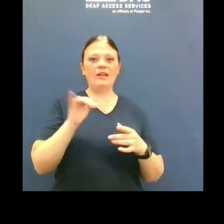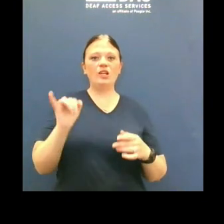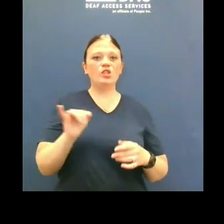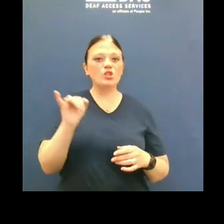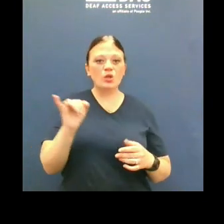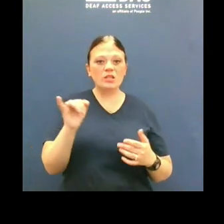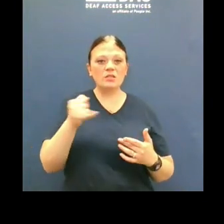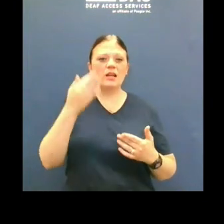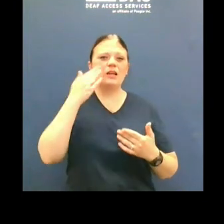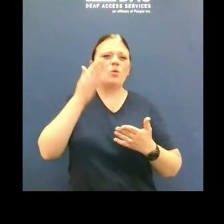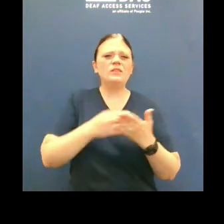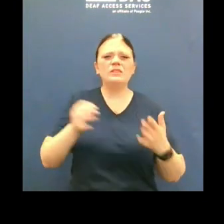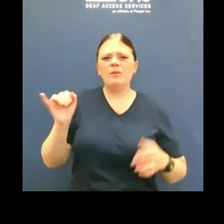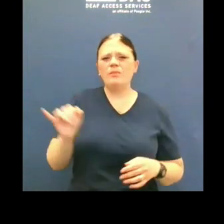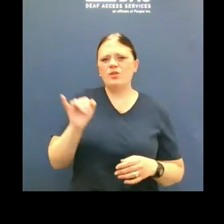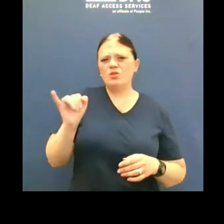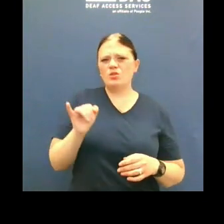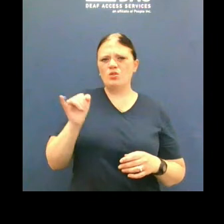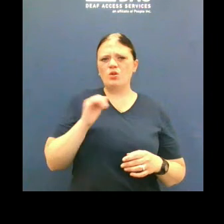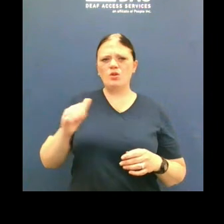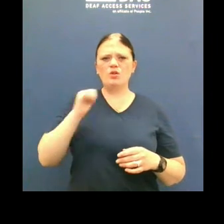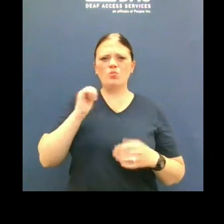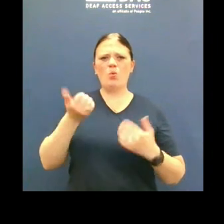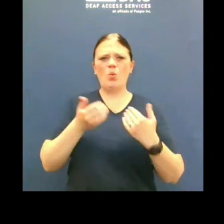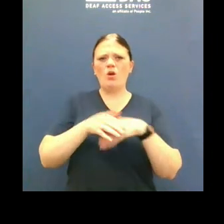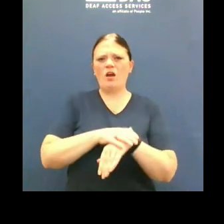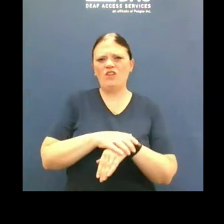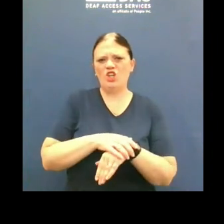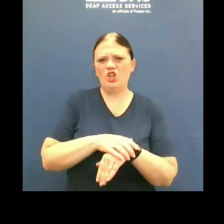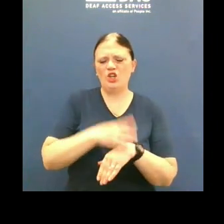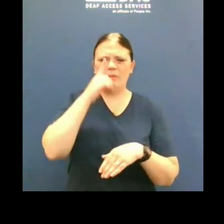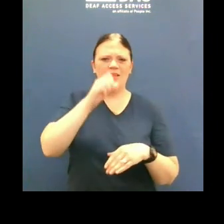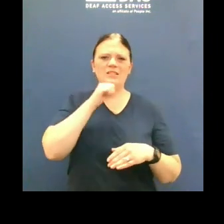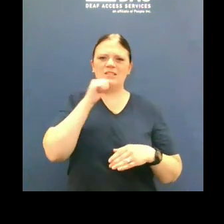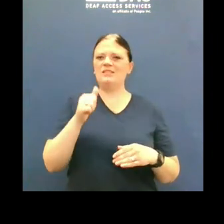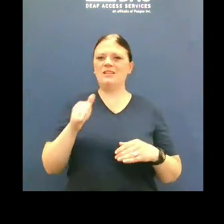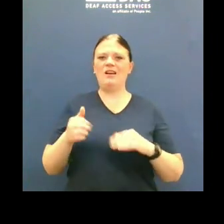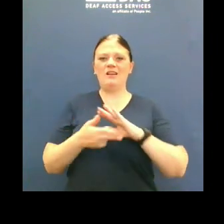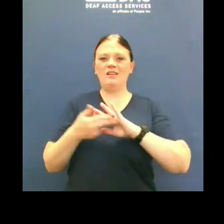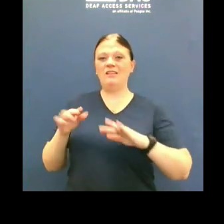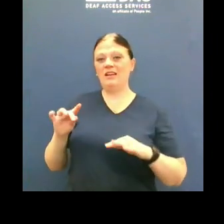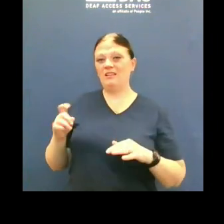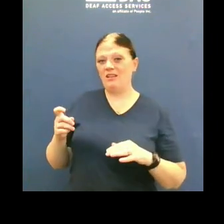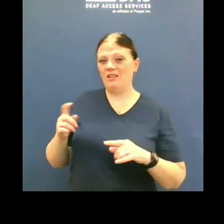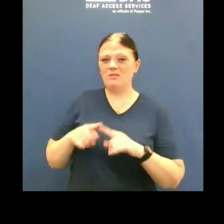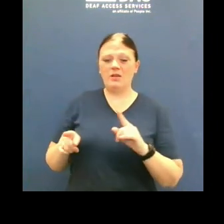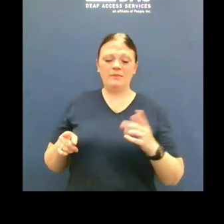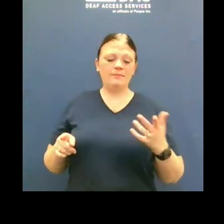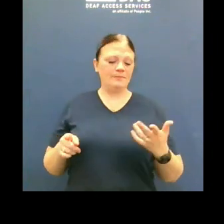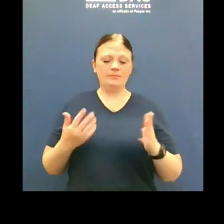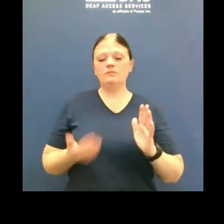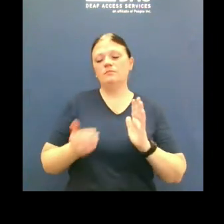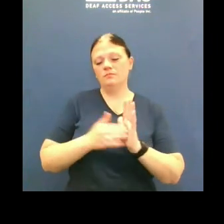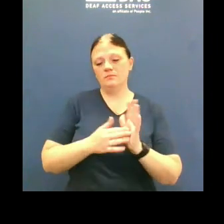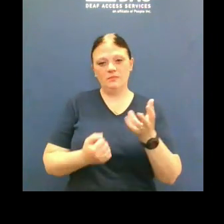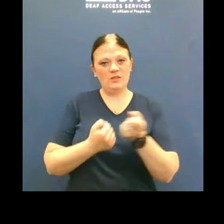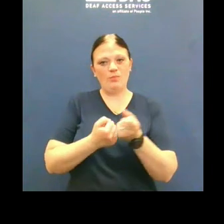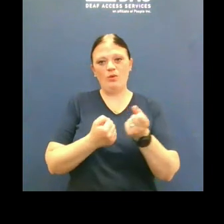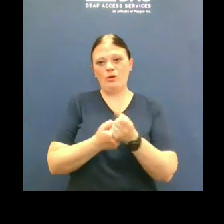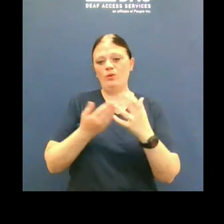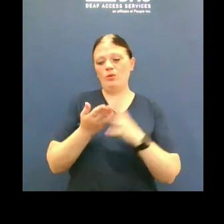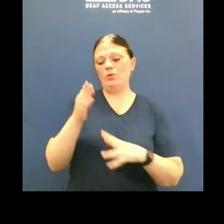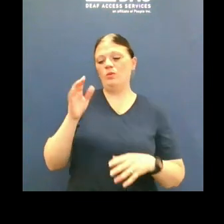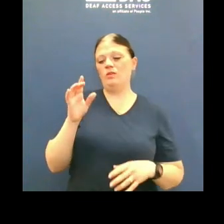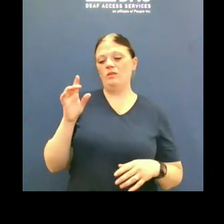insurance. I know some insurances won't cover this, so because it's not a diagnostic test, but this is again supported by the Erie